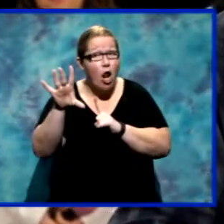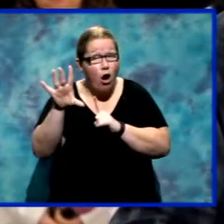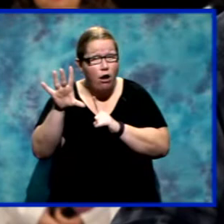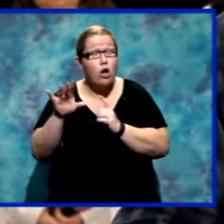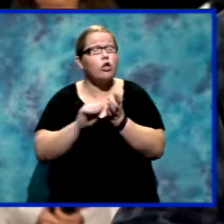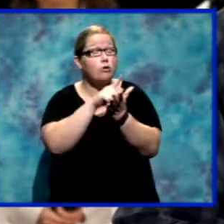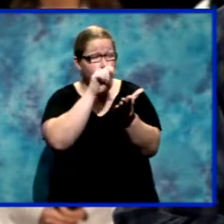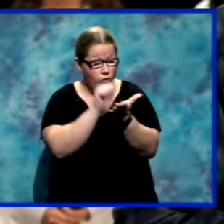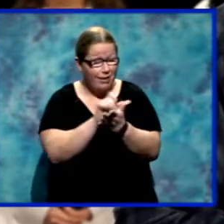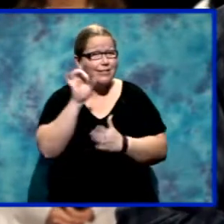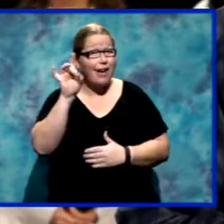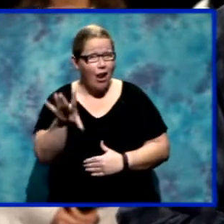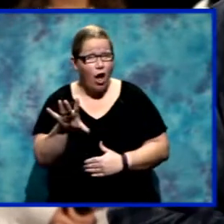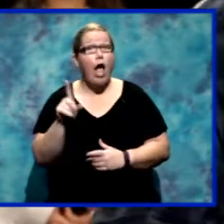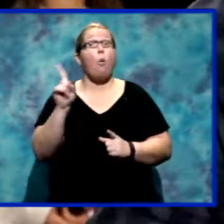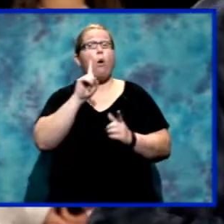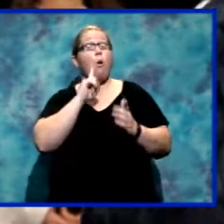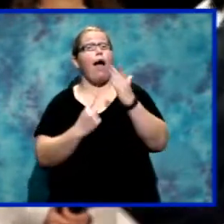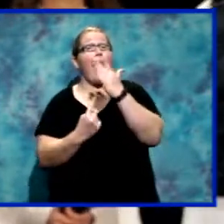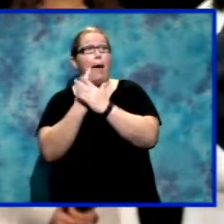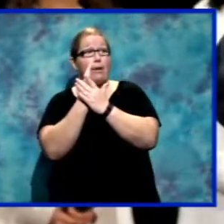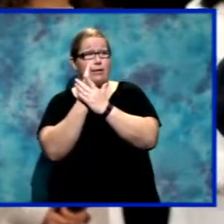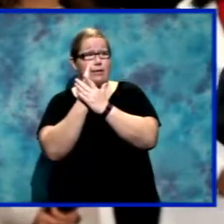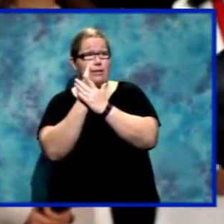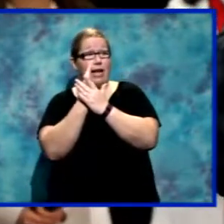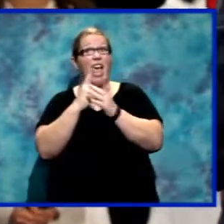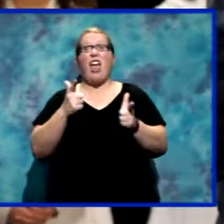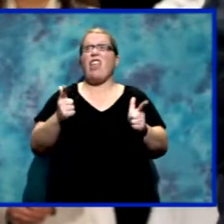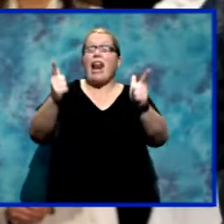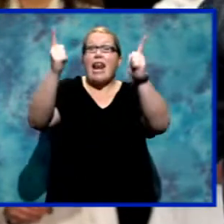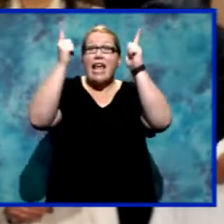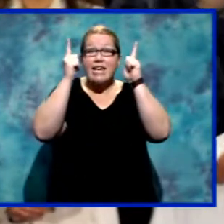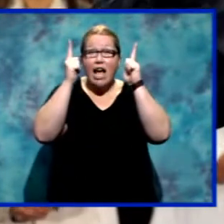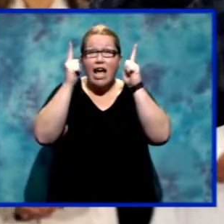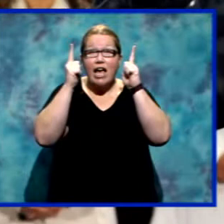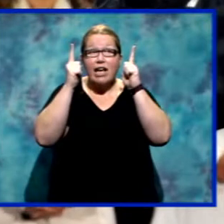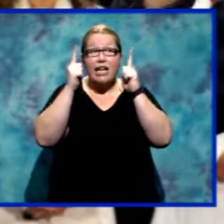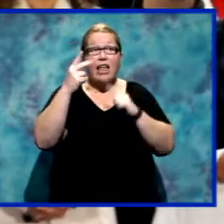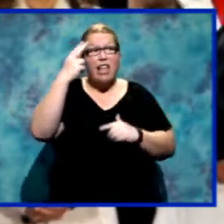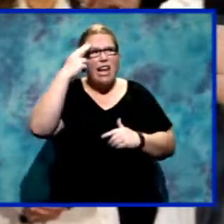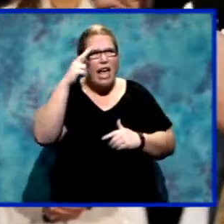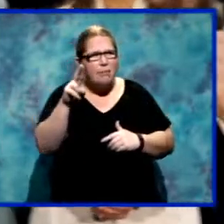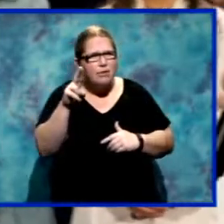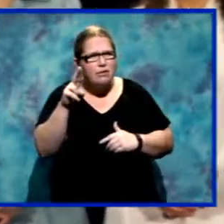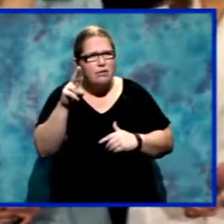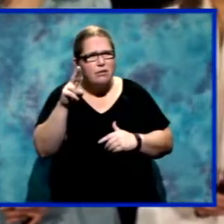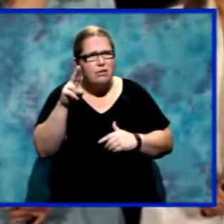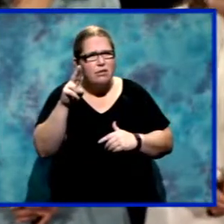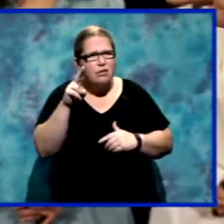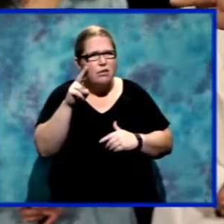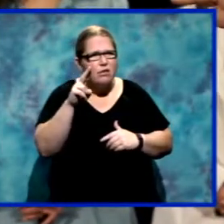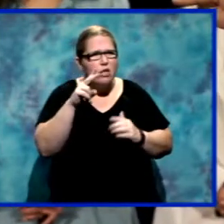starts at 10 o'clock. And what's happening is the leader, his name is